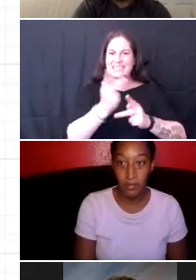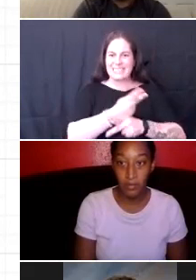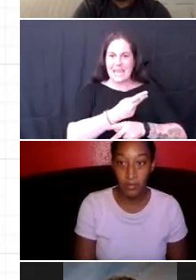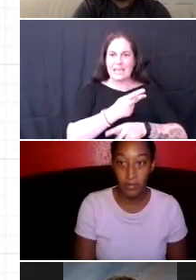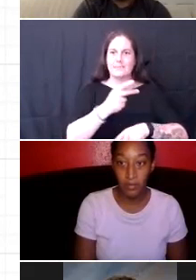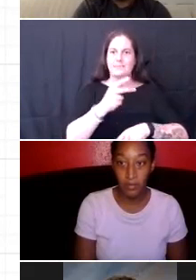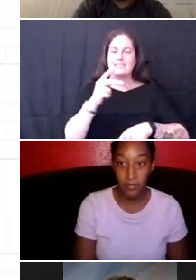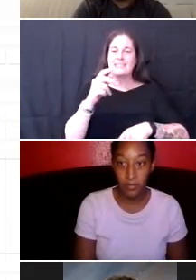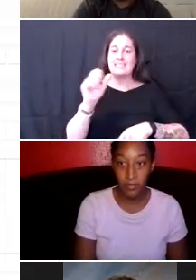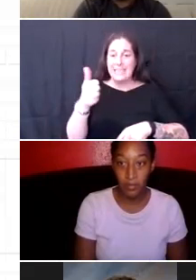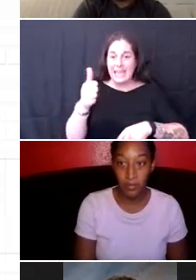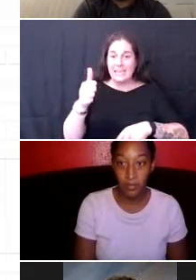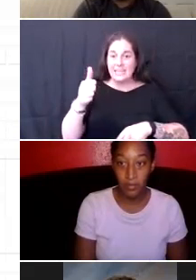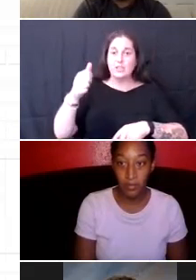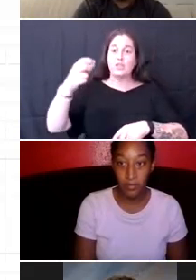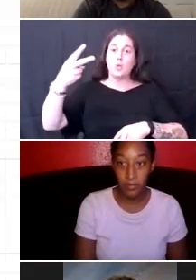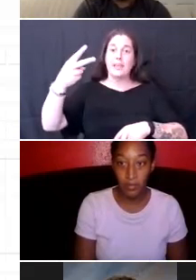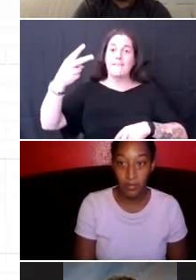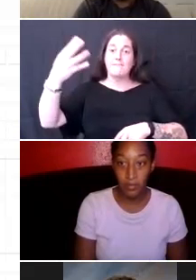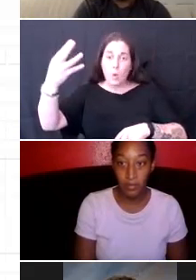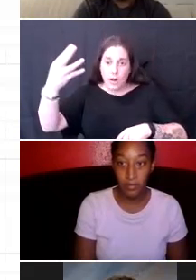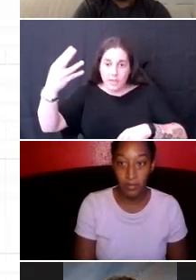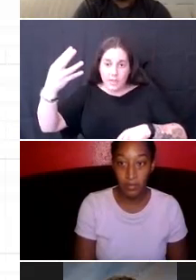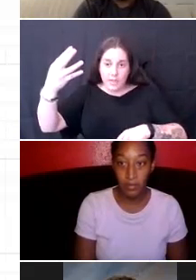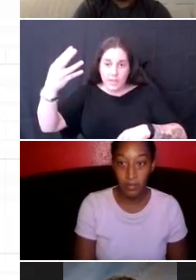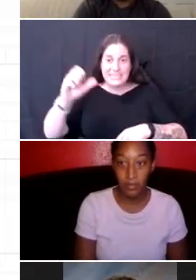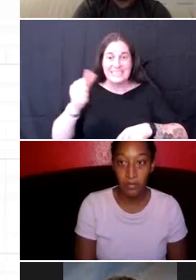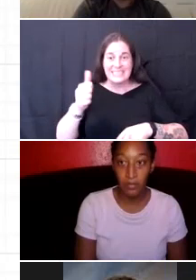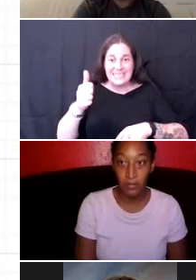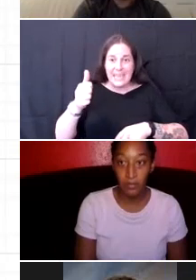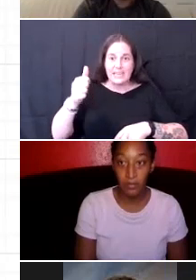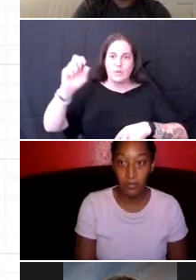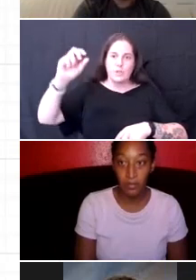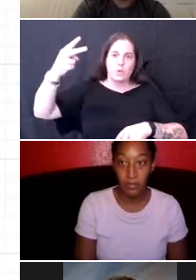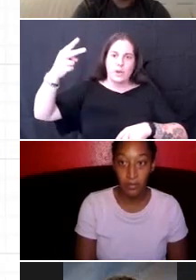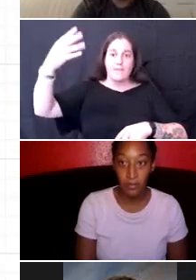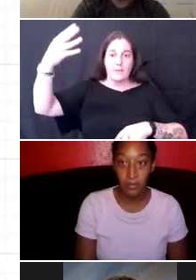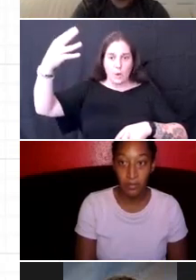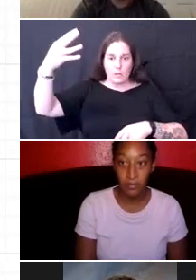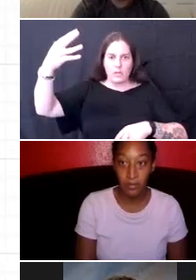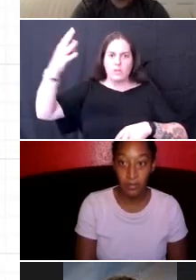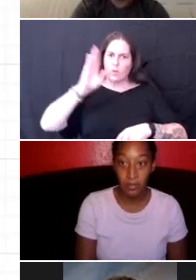24. Well, 10 to the 24 will take care of this, right?